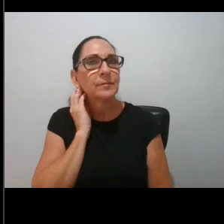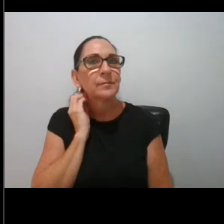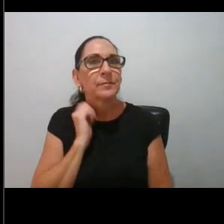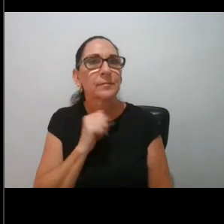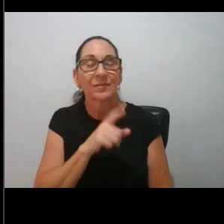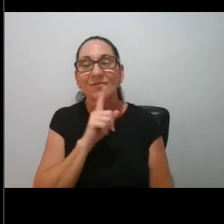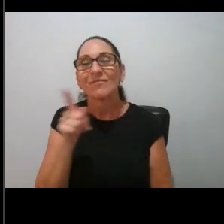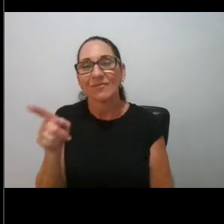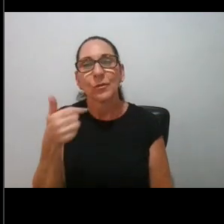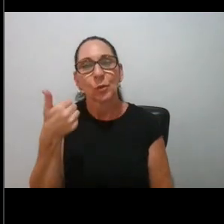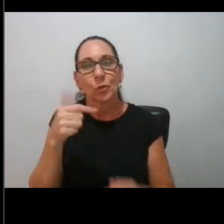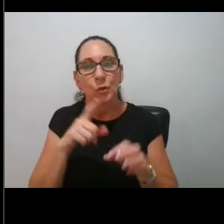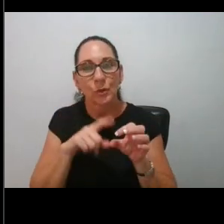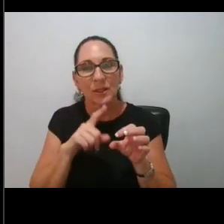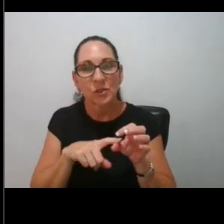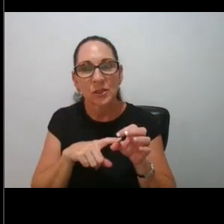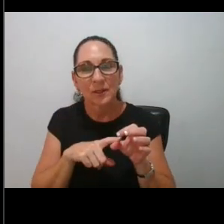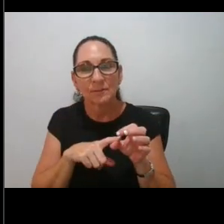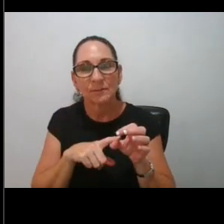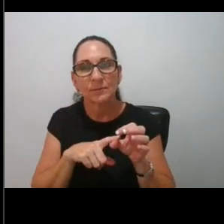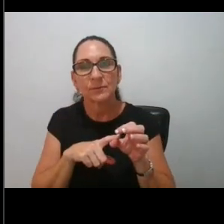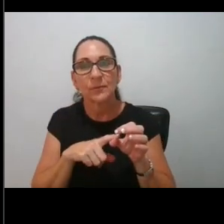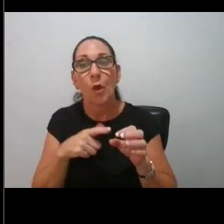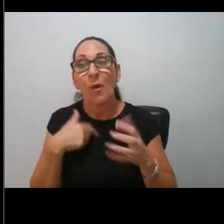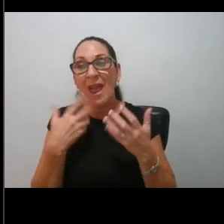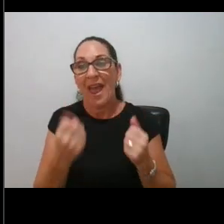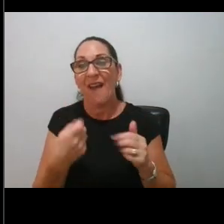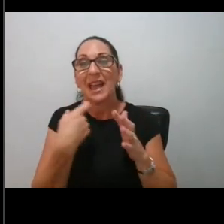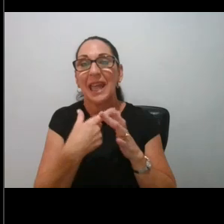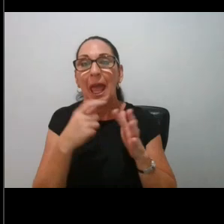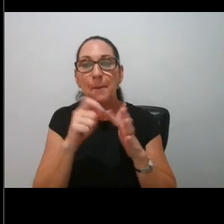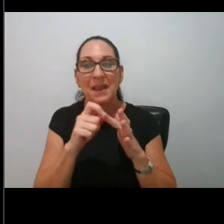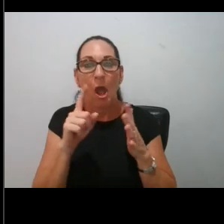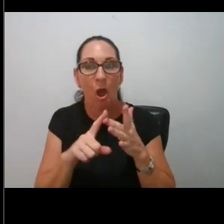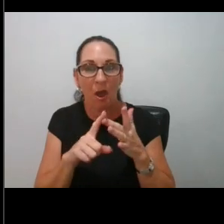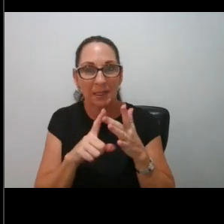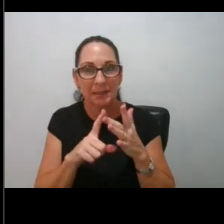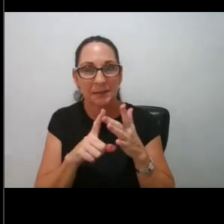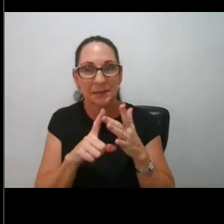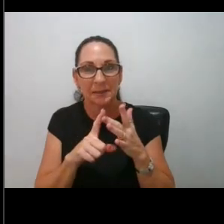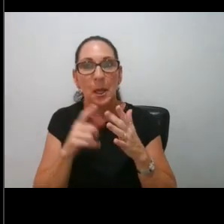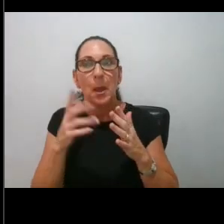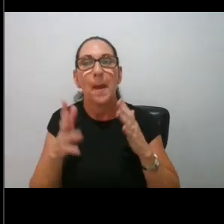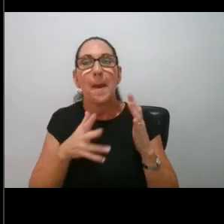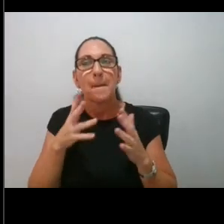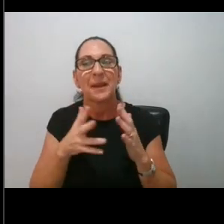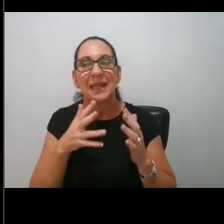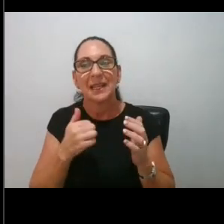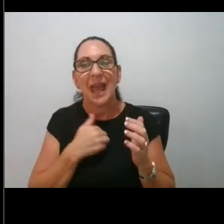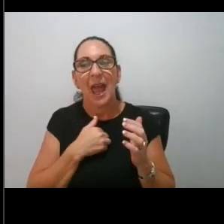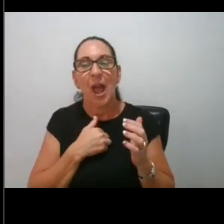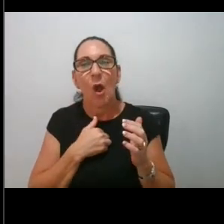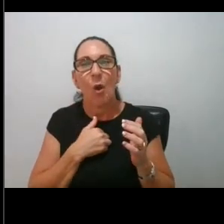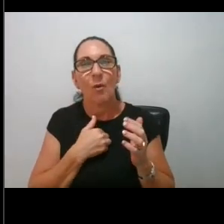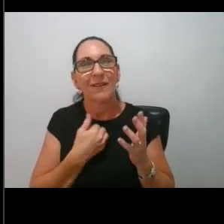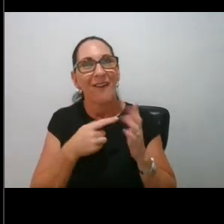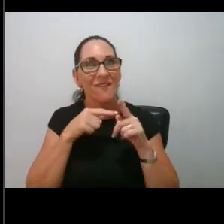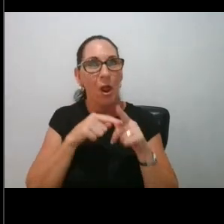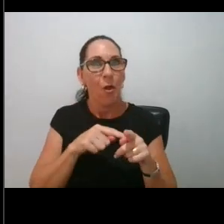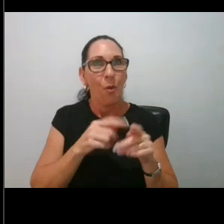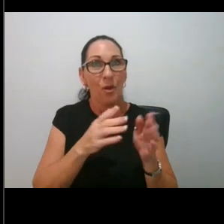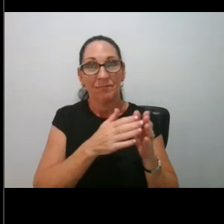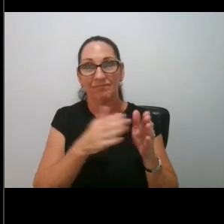do have KPIs for that. So our timeliness KPI is that we must try